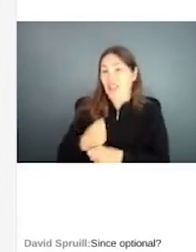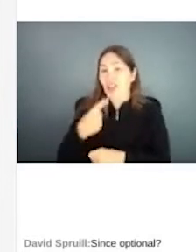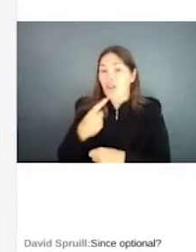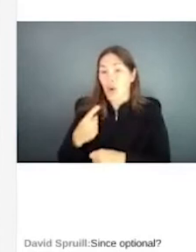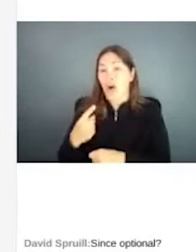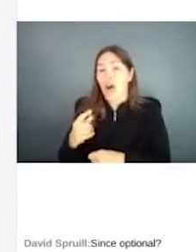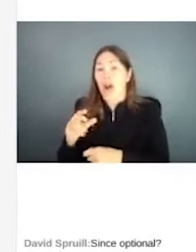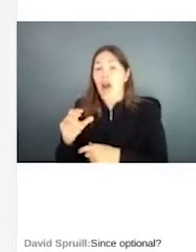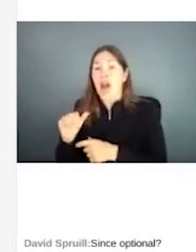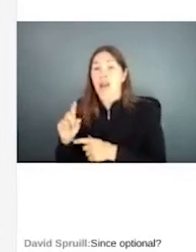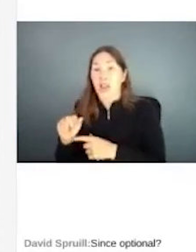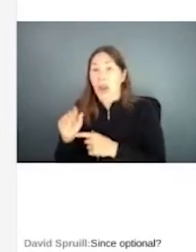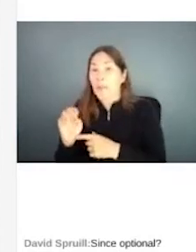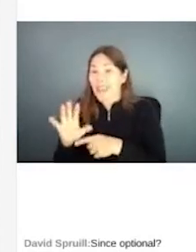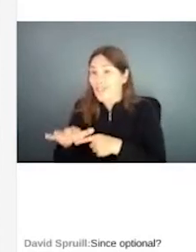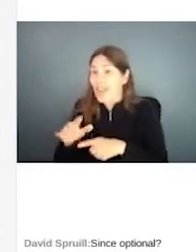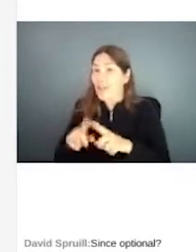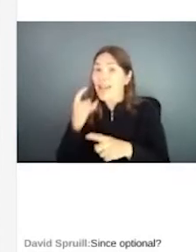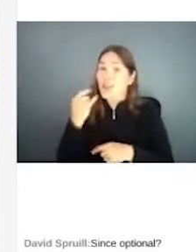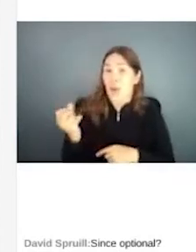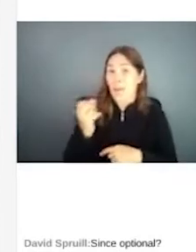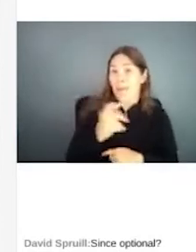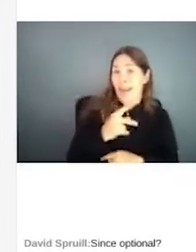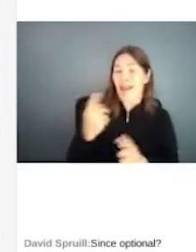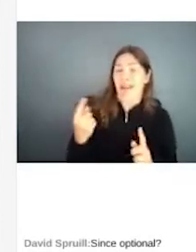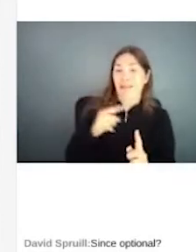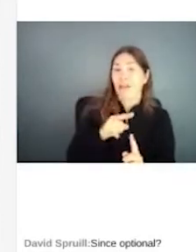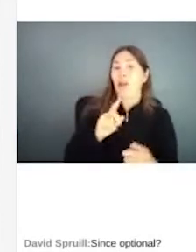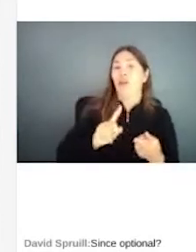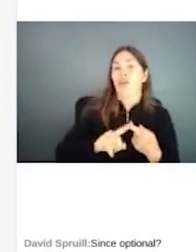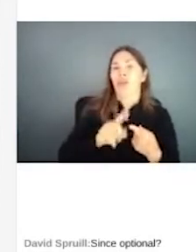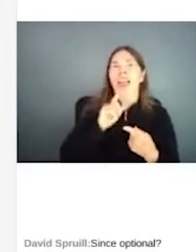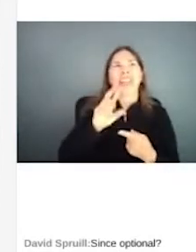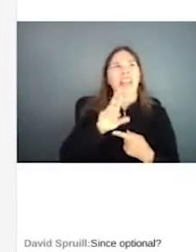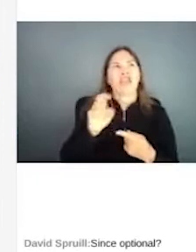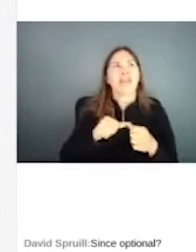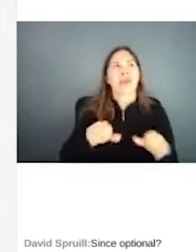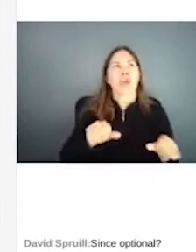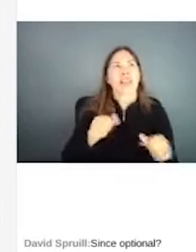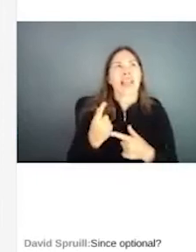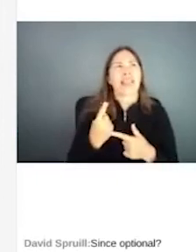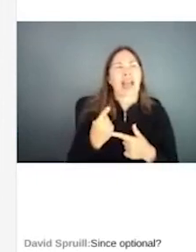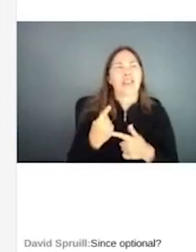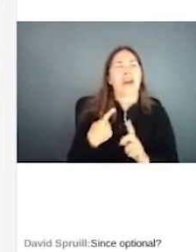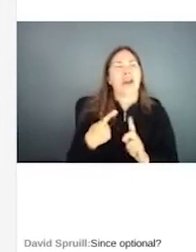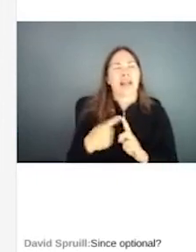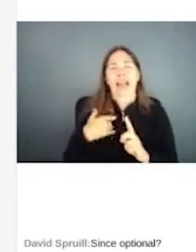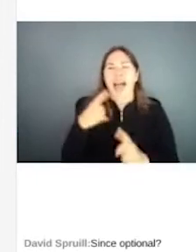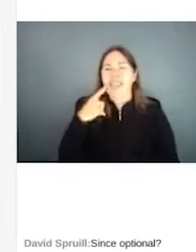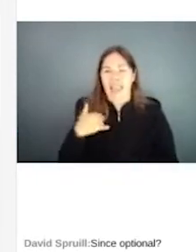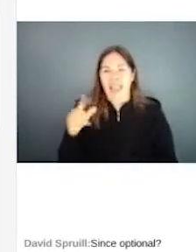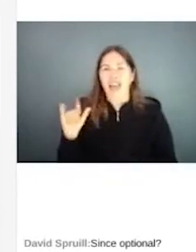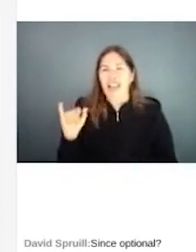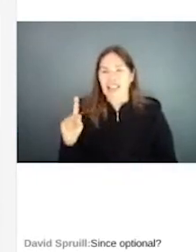Video, but if you go back and you can, I believe they've reposted last year's, plus there's a link here out